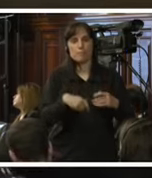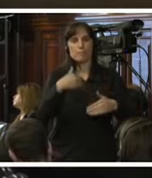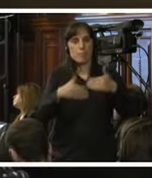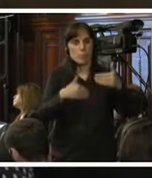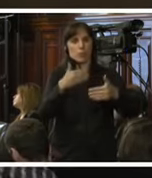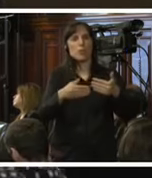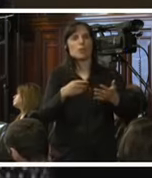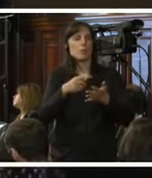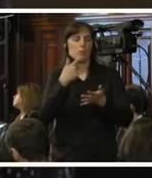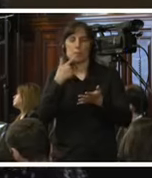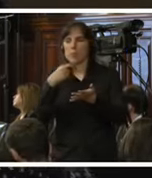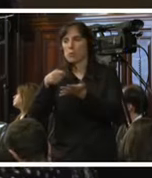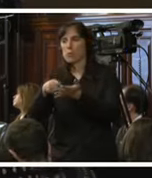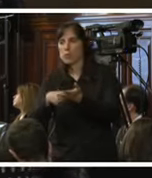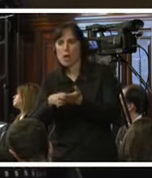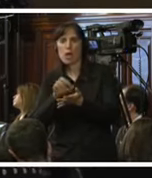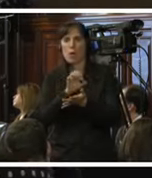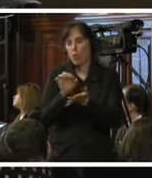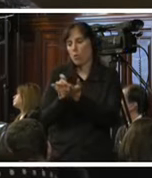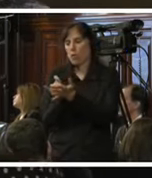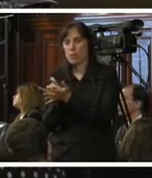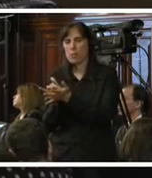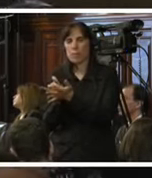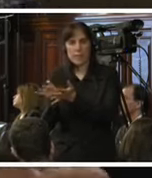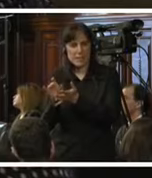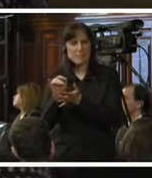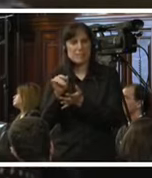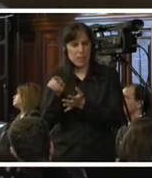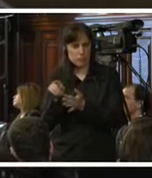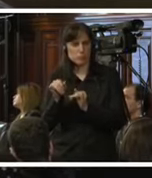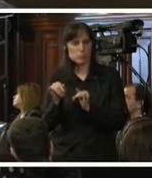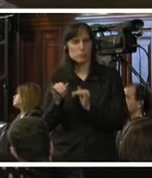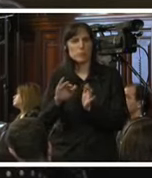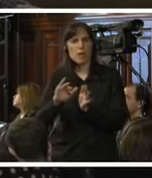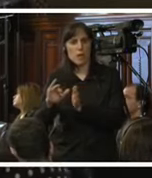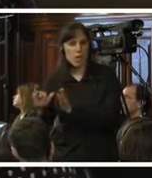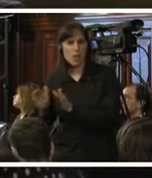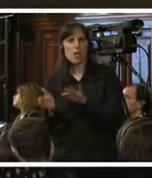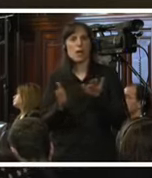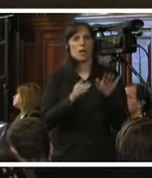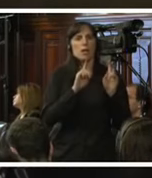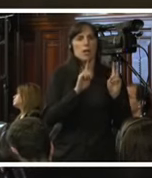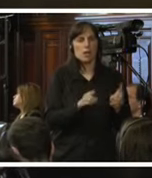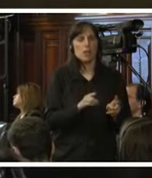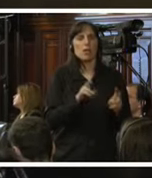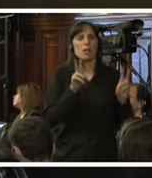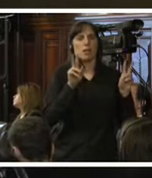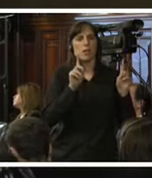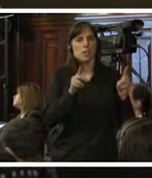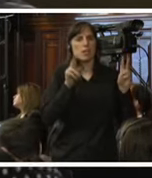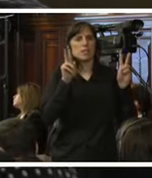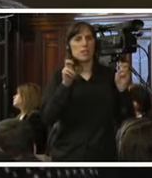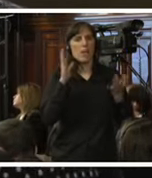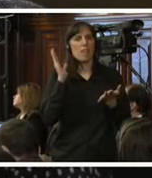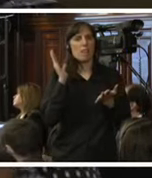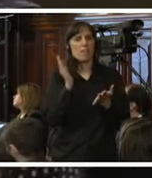also the body which deals with disciplinary matters and so on must be independent